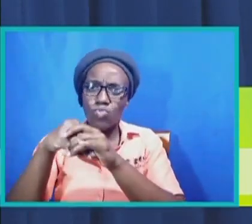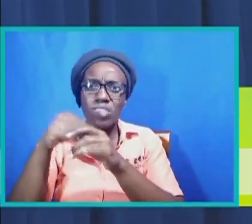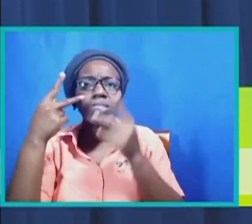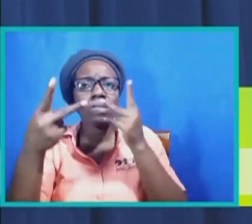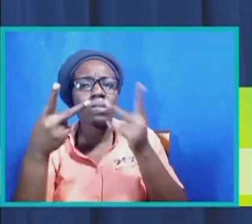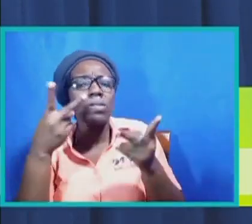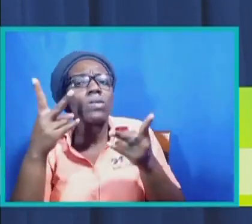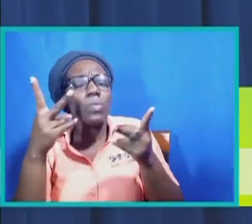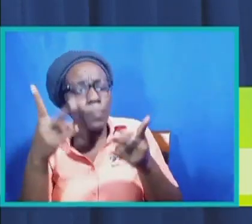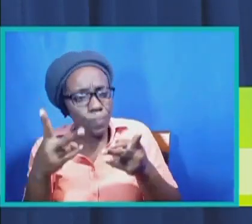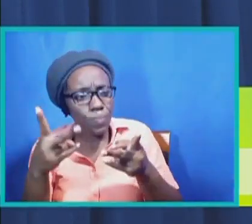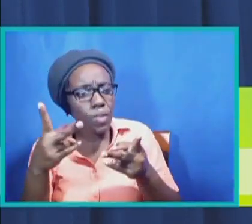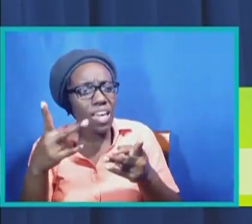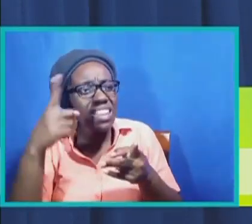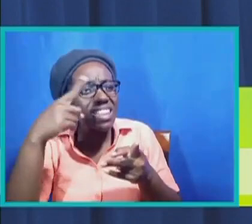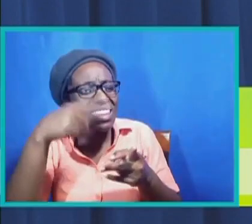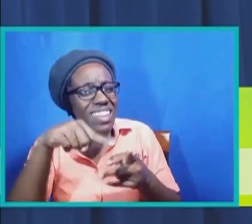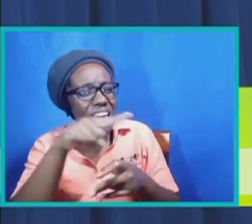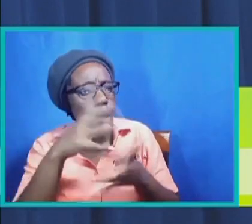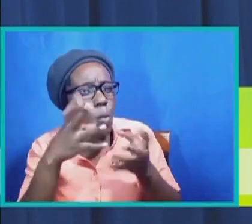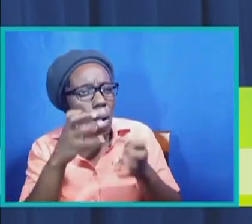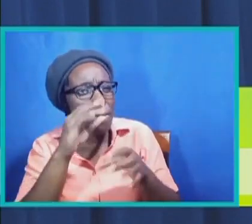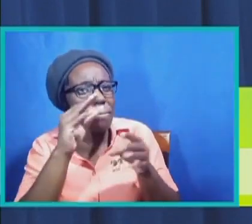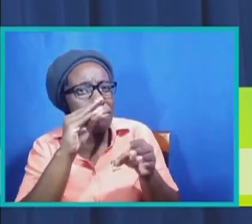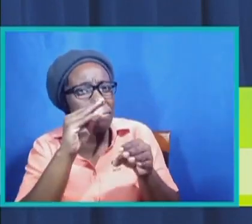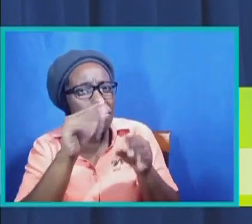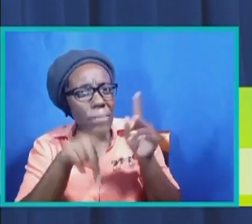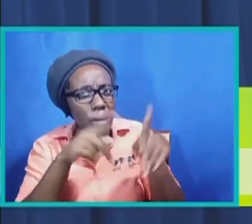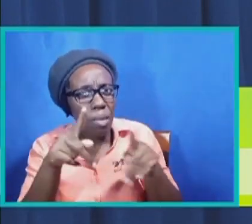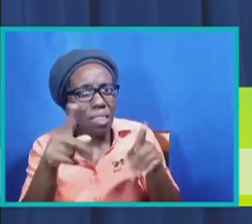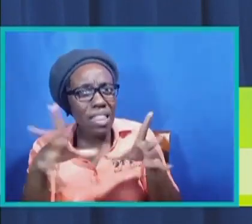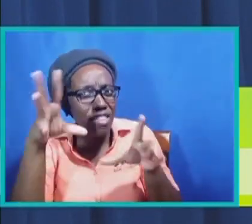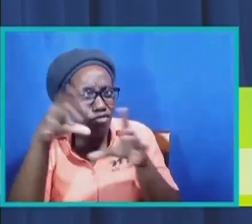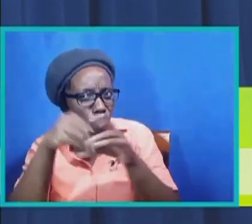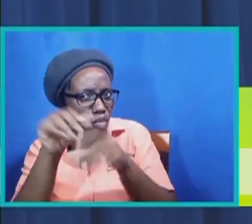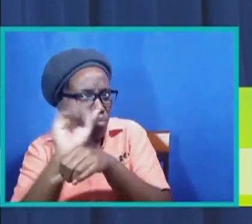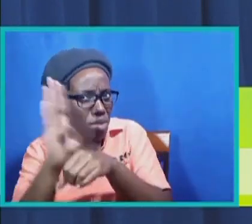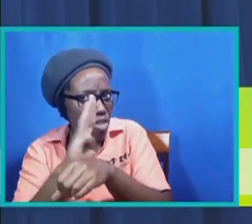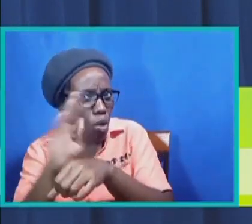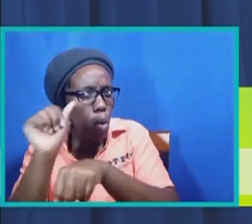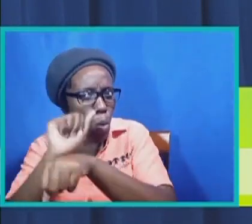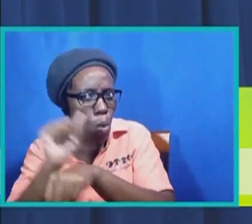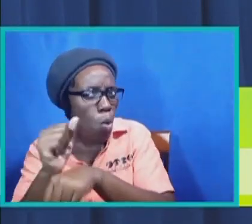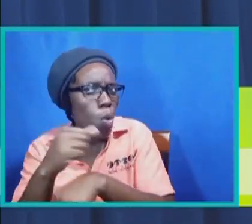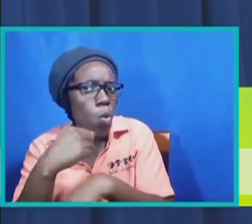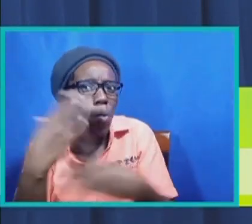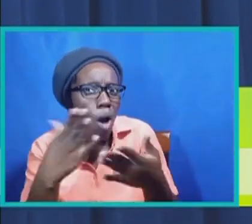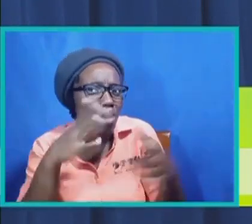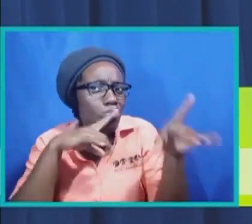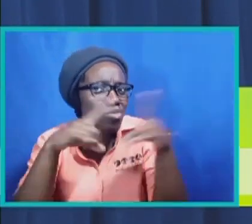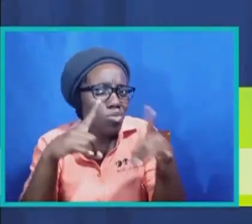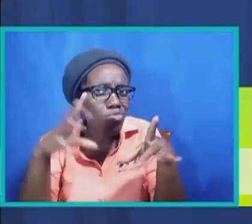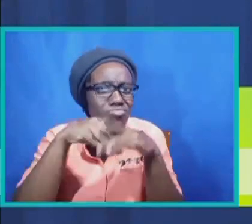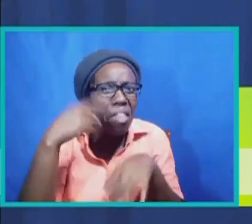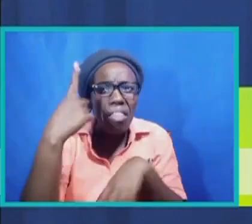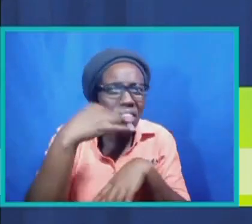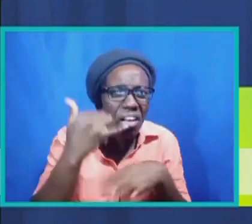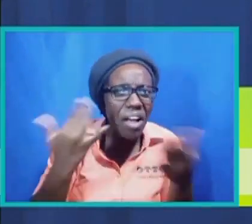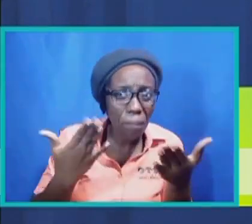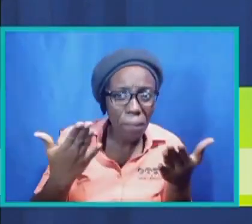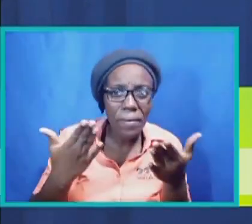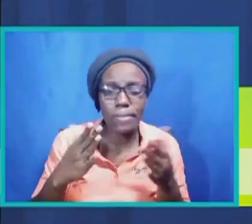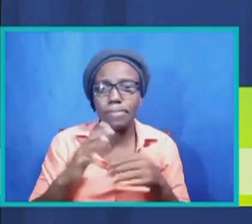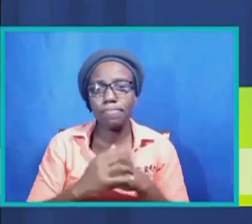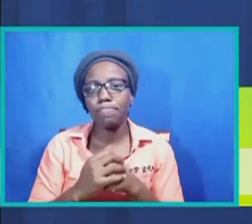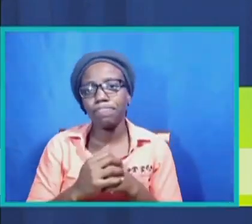everybody on board in terms of making and informing the decisions as we go forward. And I really love that point in terms